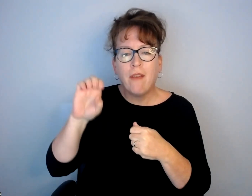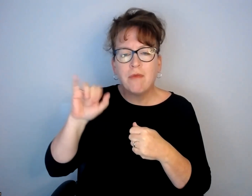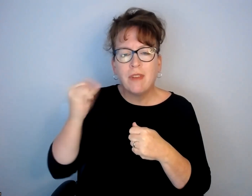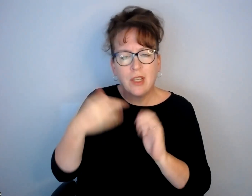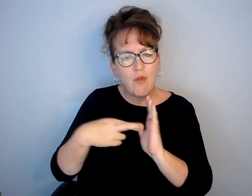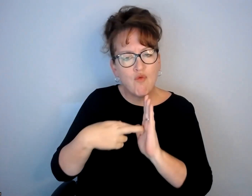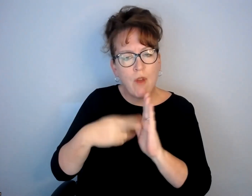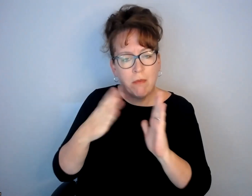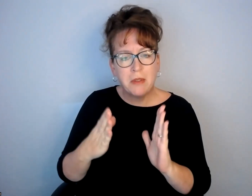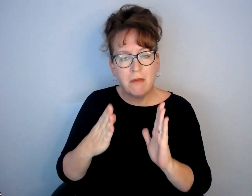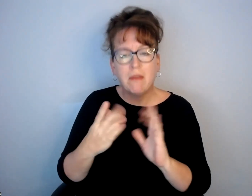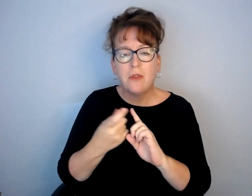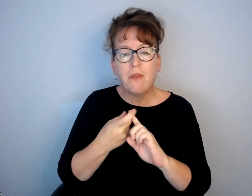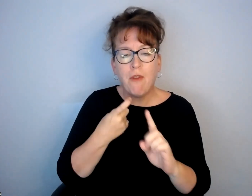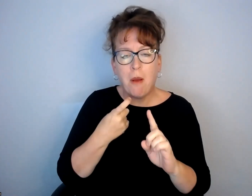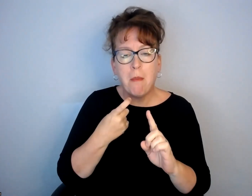representatives from